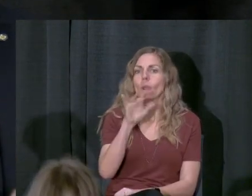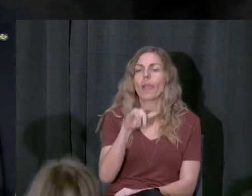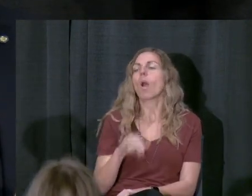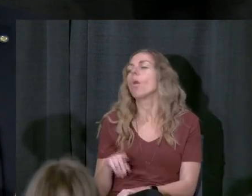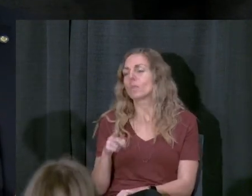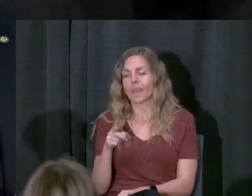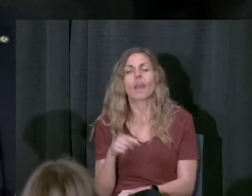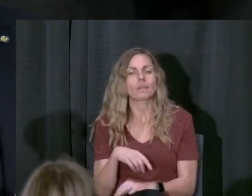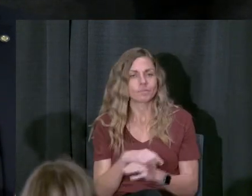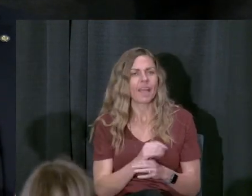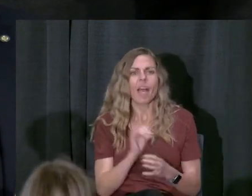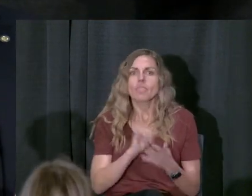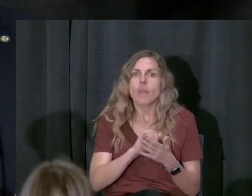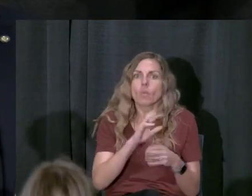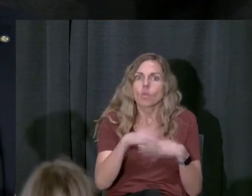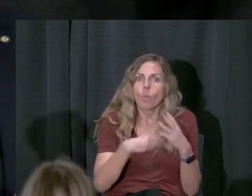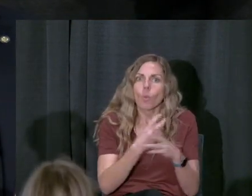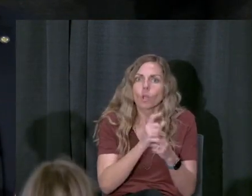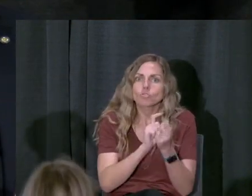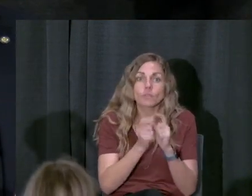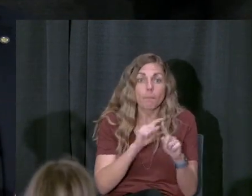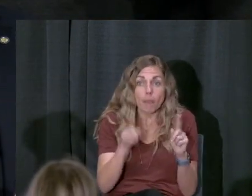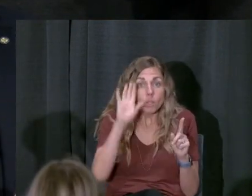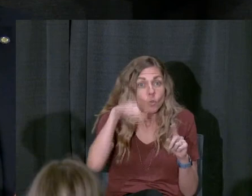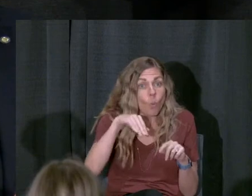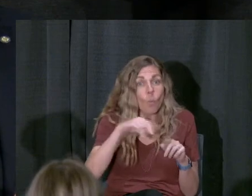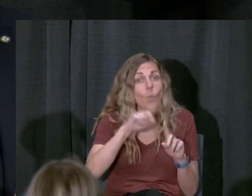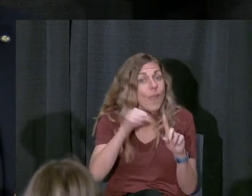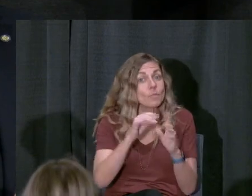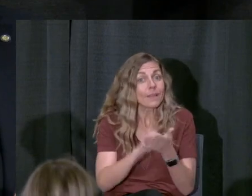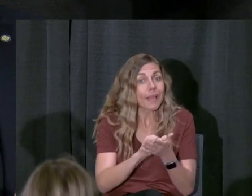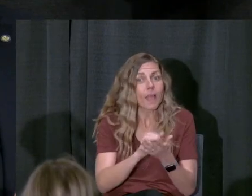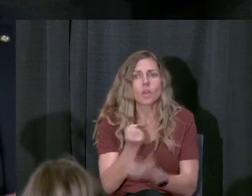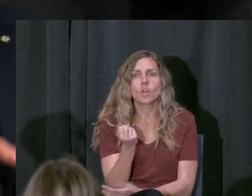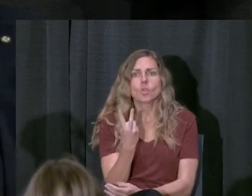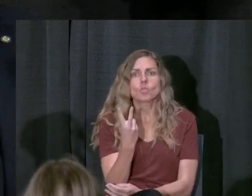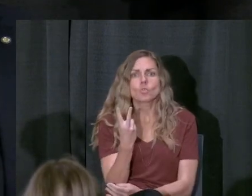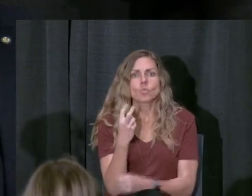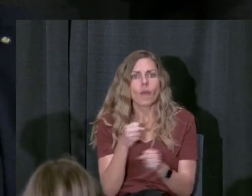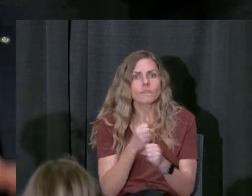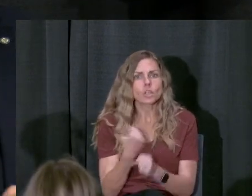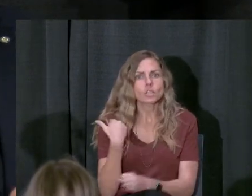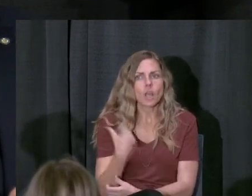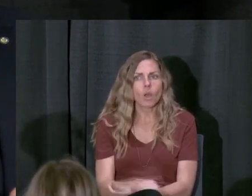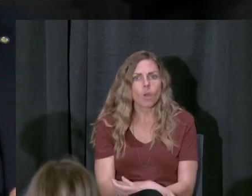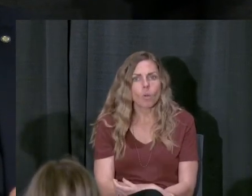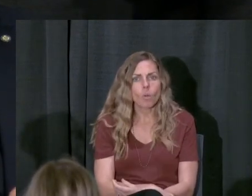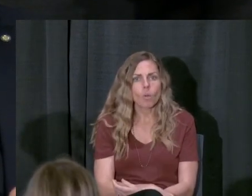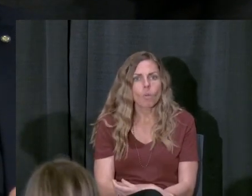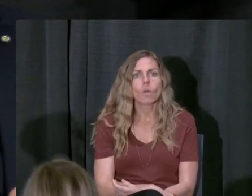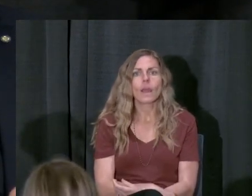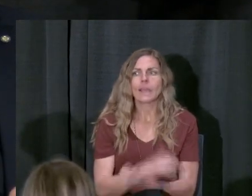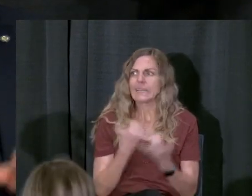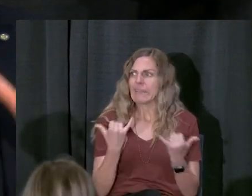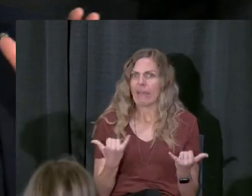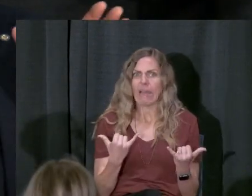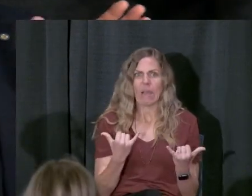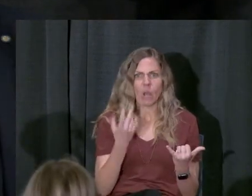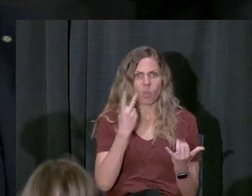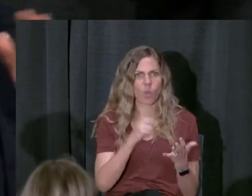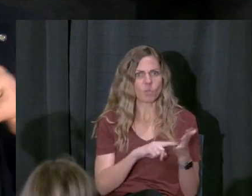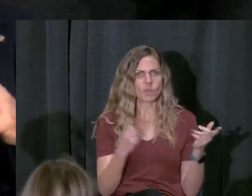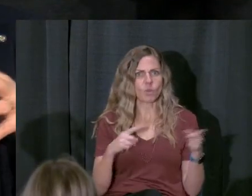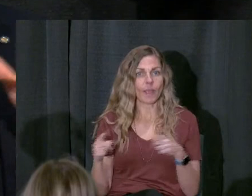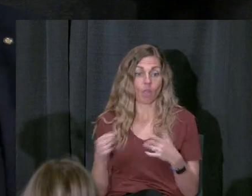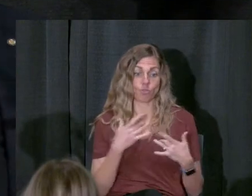you know when that was? That was 12 years ago. And look what's going on. You know, the